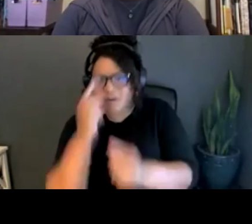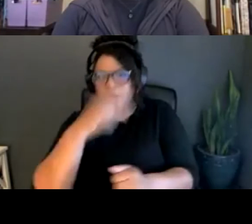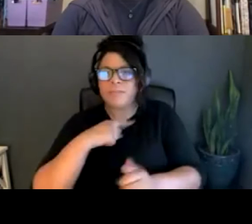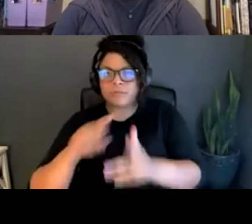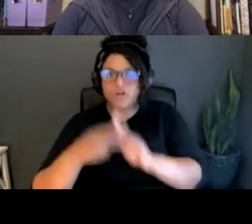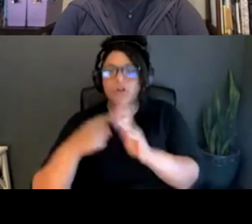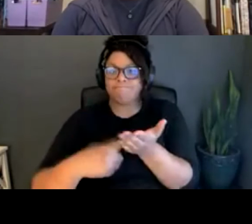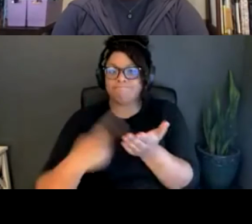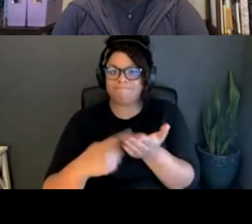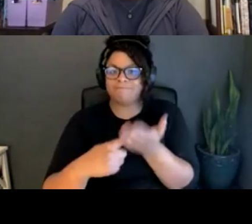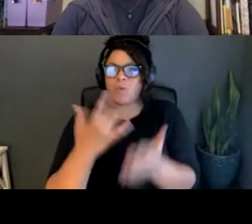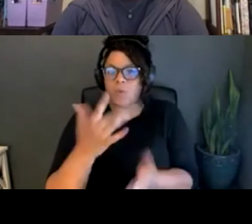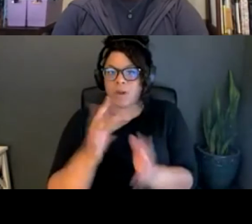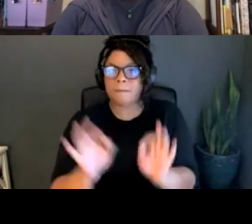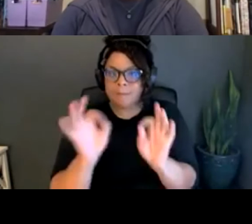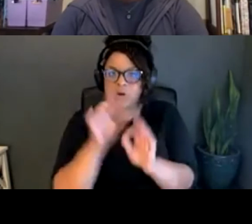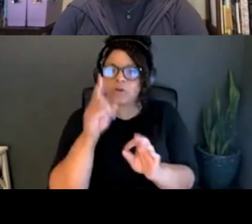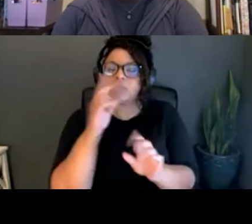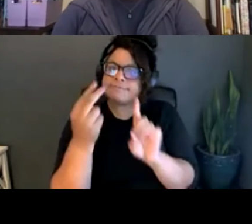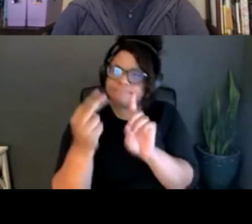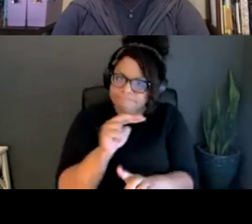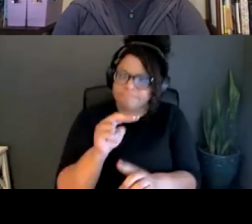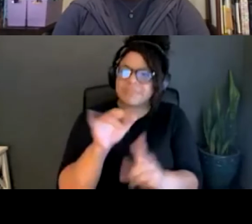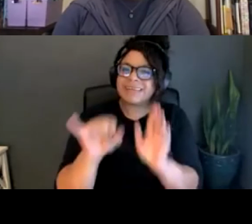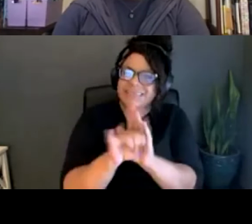on why it's important to think about identity-safe